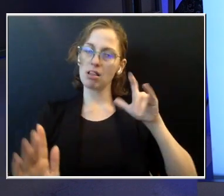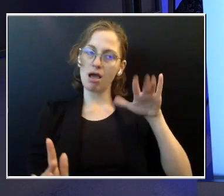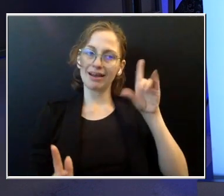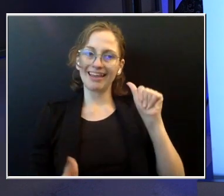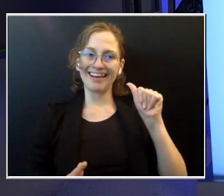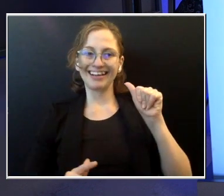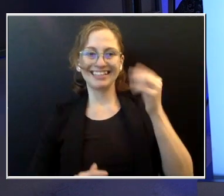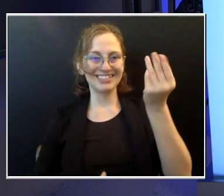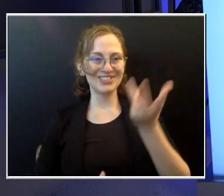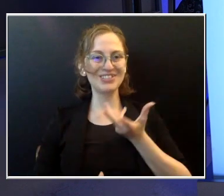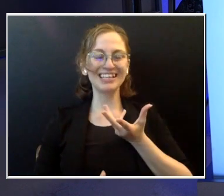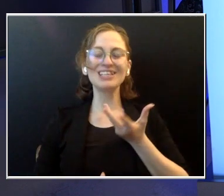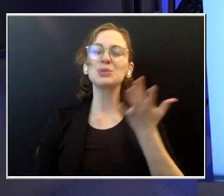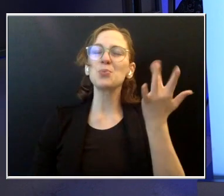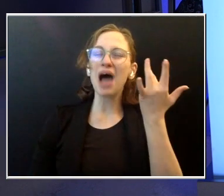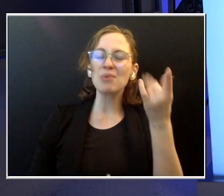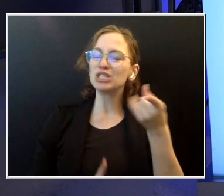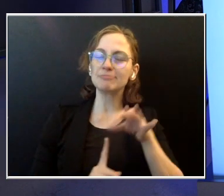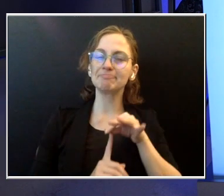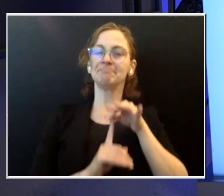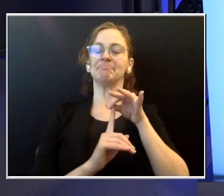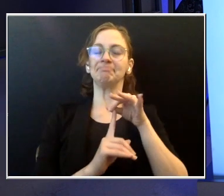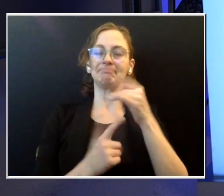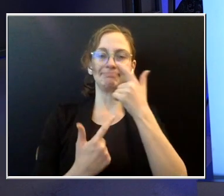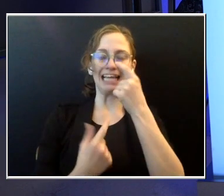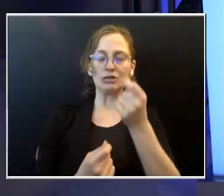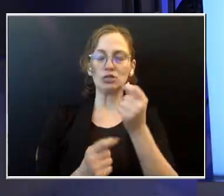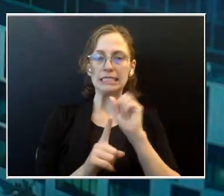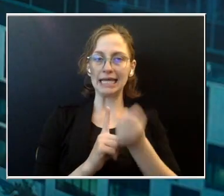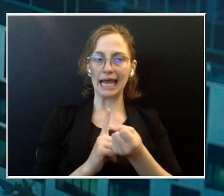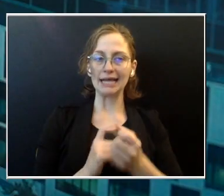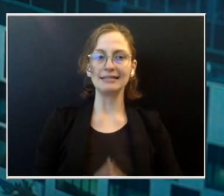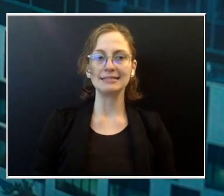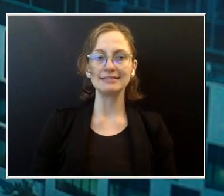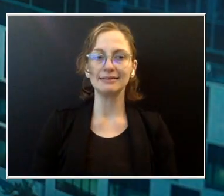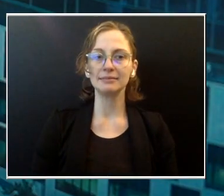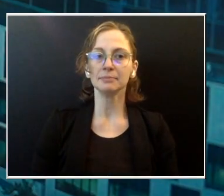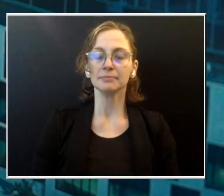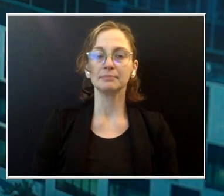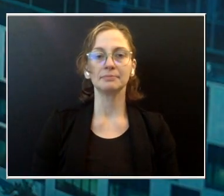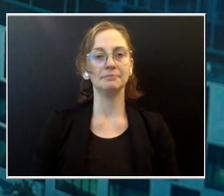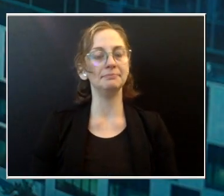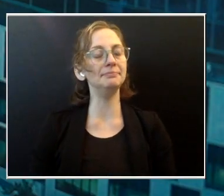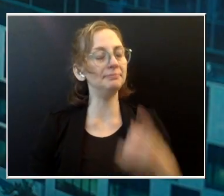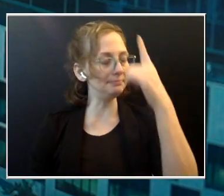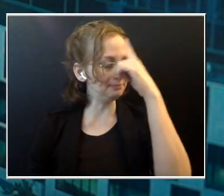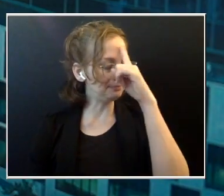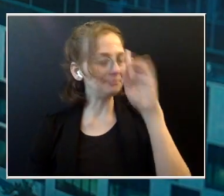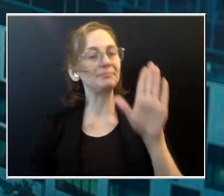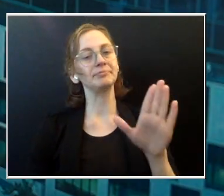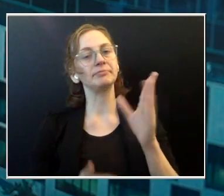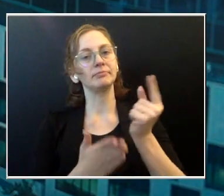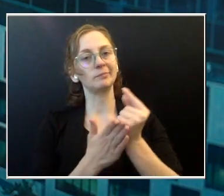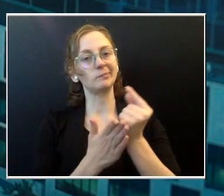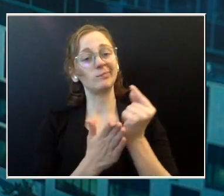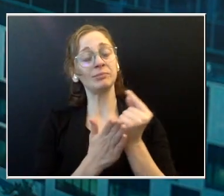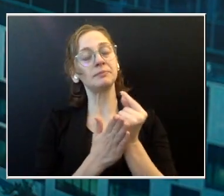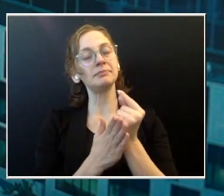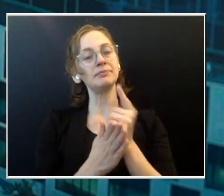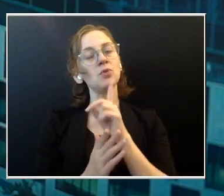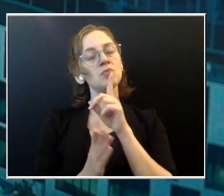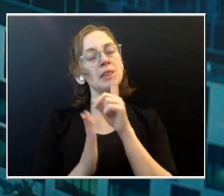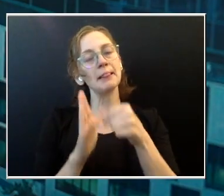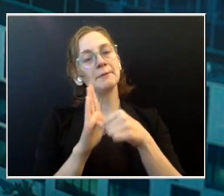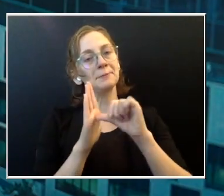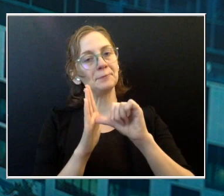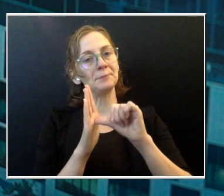what was so interesting about her case. Well, I think that Claudia's treatment really highlights what patients like her need